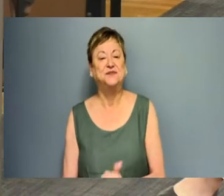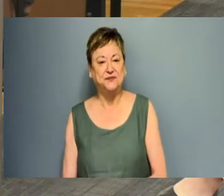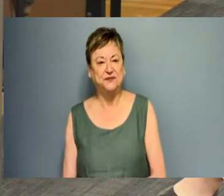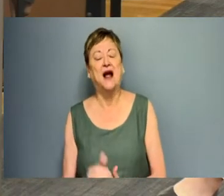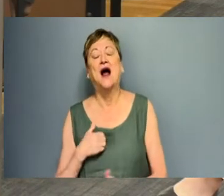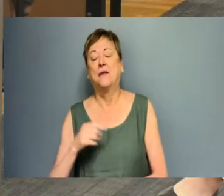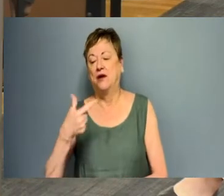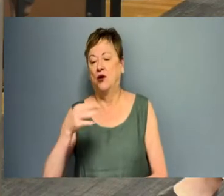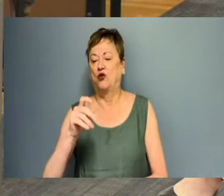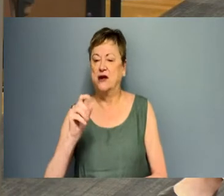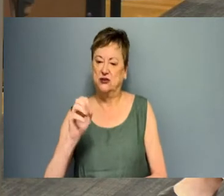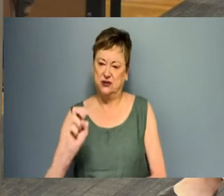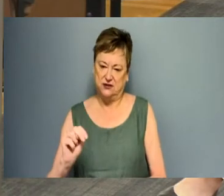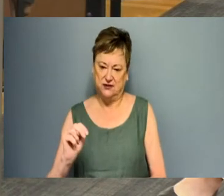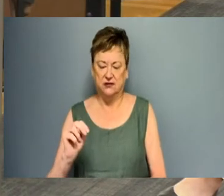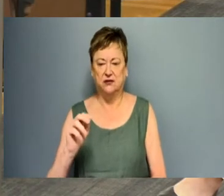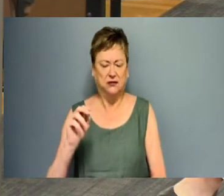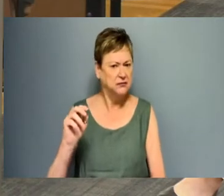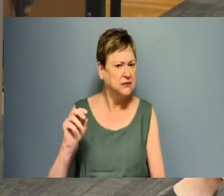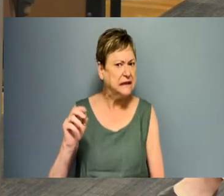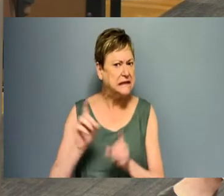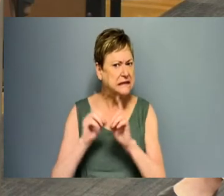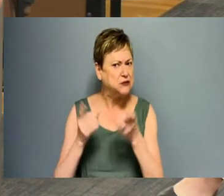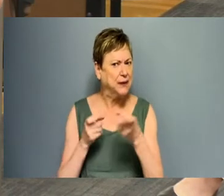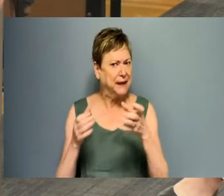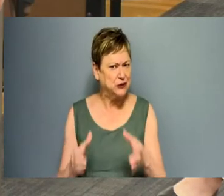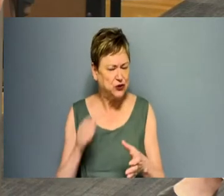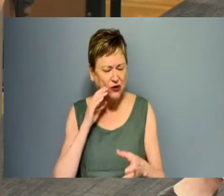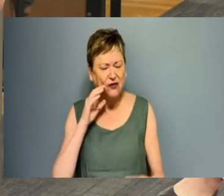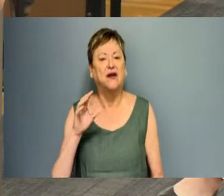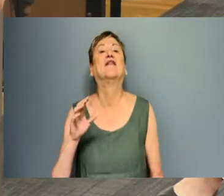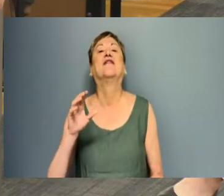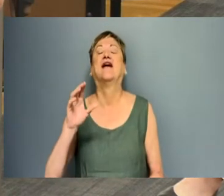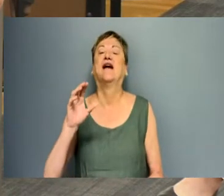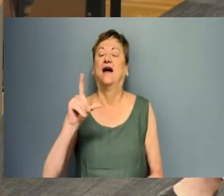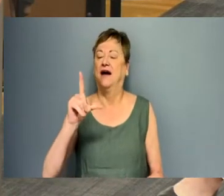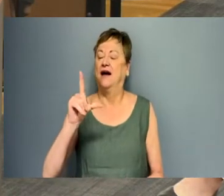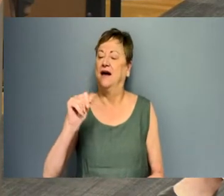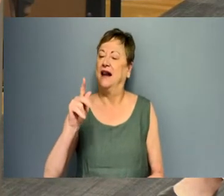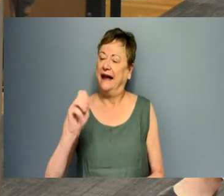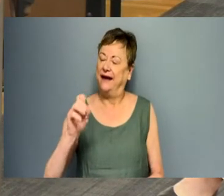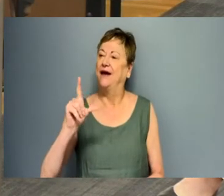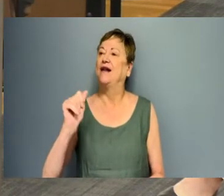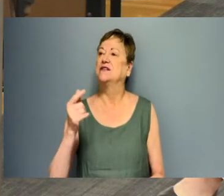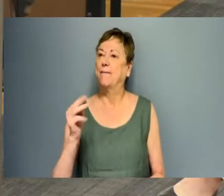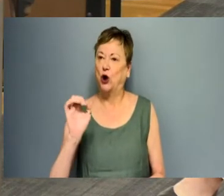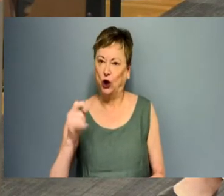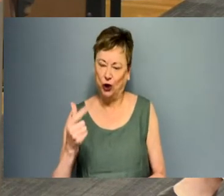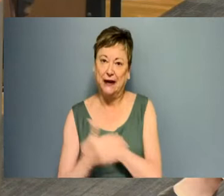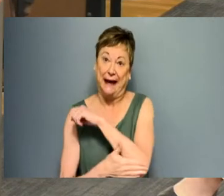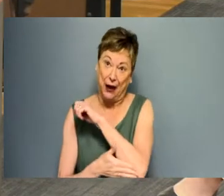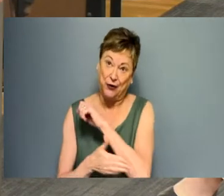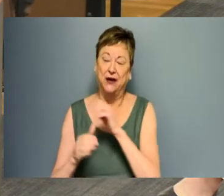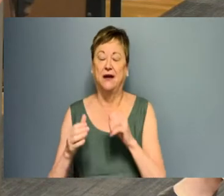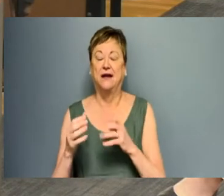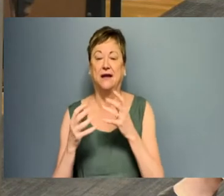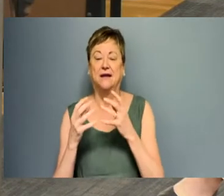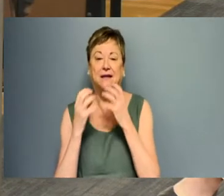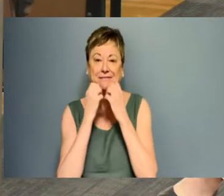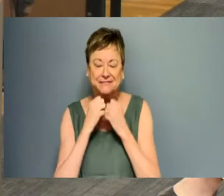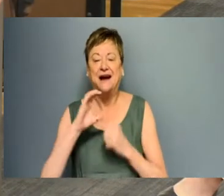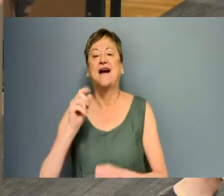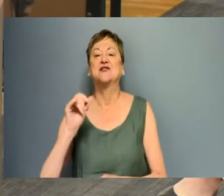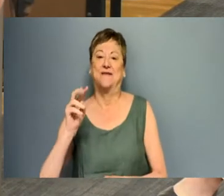Again, I'm Gretchen Schatzschneider, district manager of the Bucks County Conservation District, and I am really pleased to be able to give you a